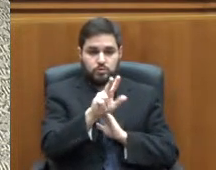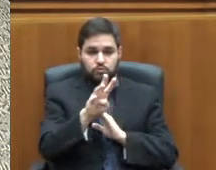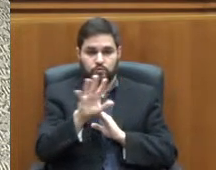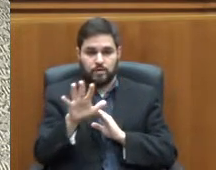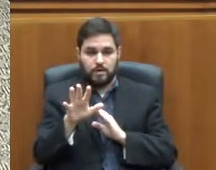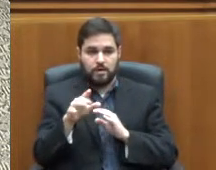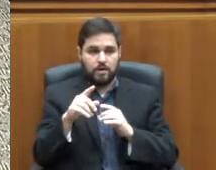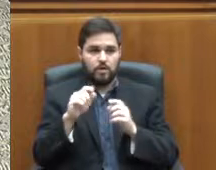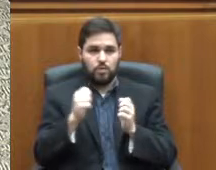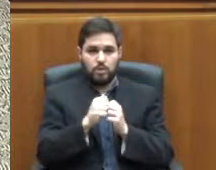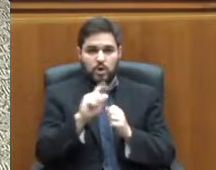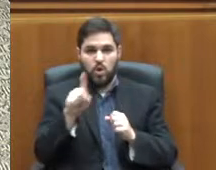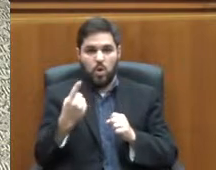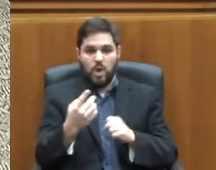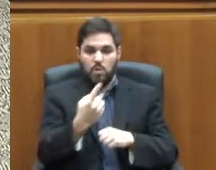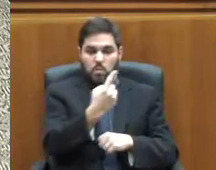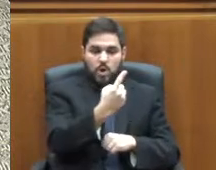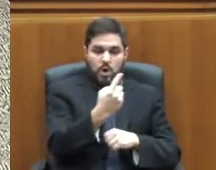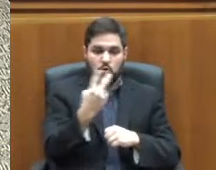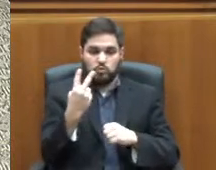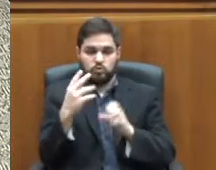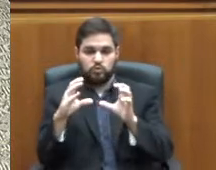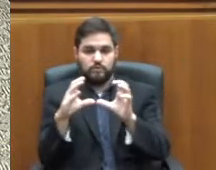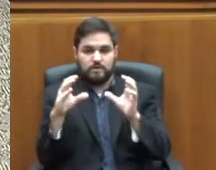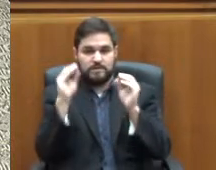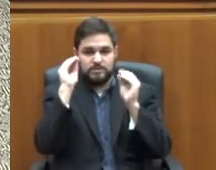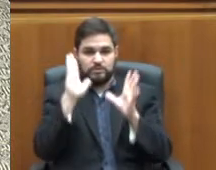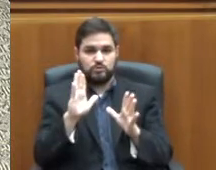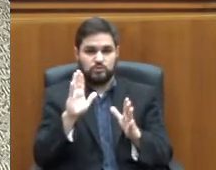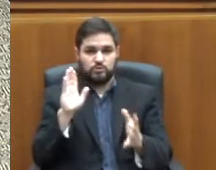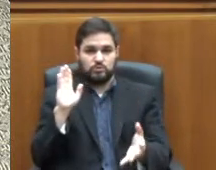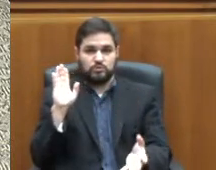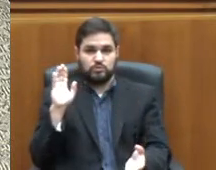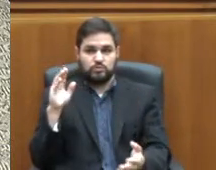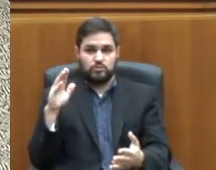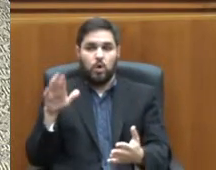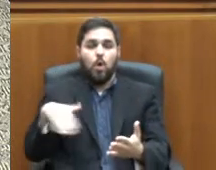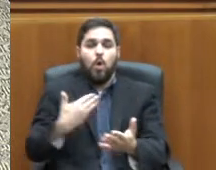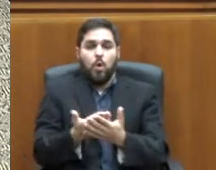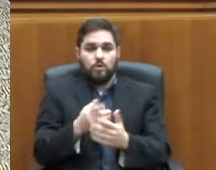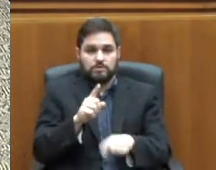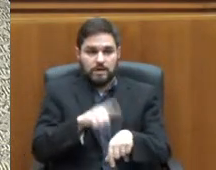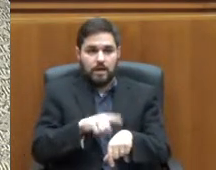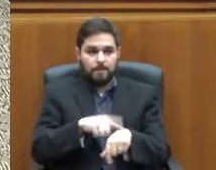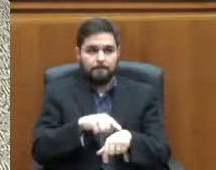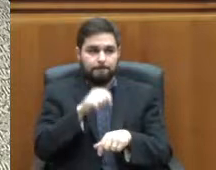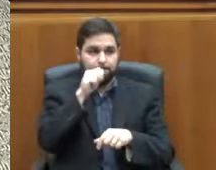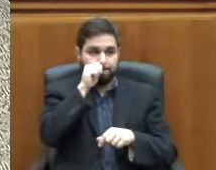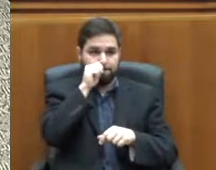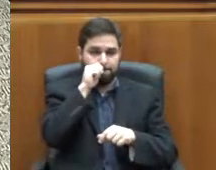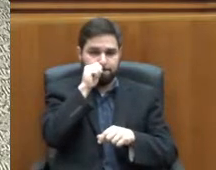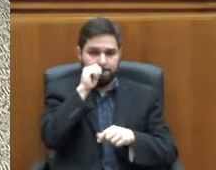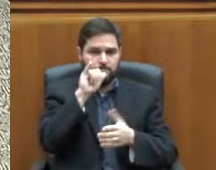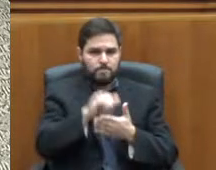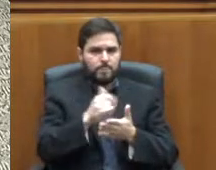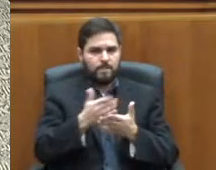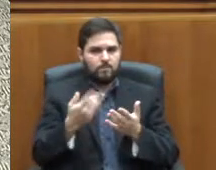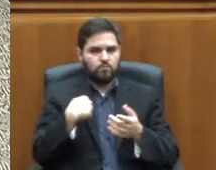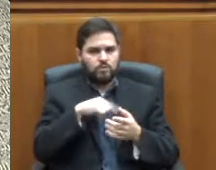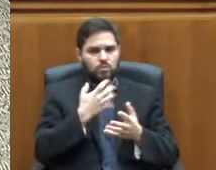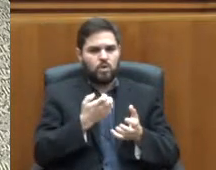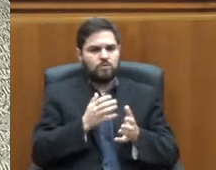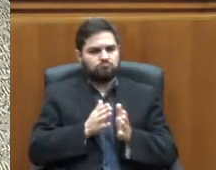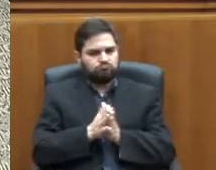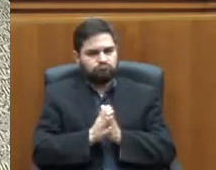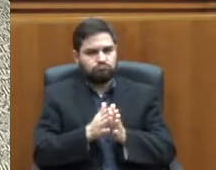having 1 or 2 certified teachers for their entire career. And so that's something that we want to be aggressive and look for creative